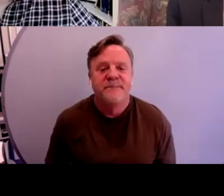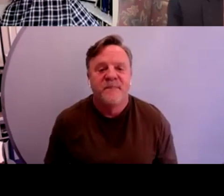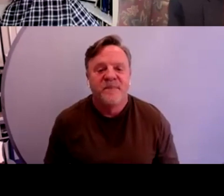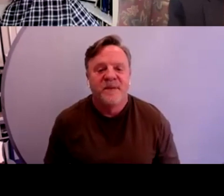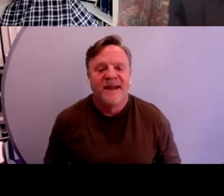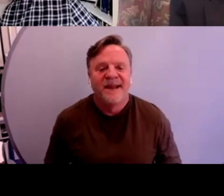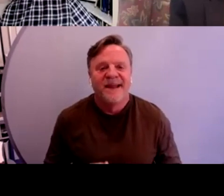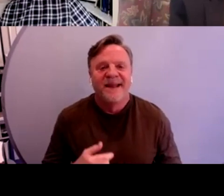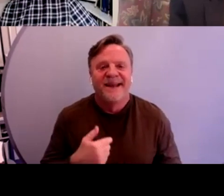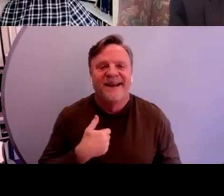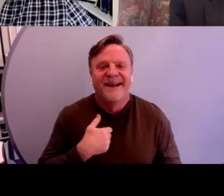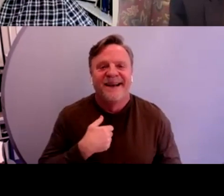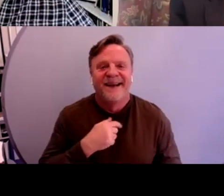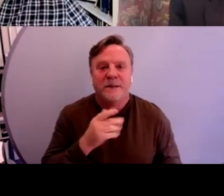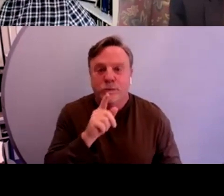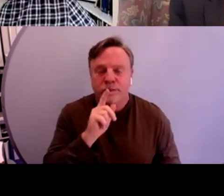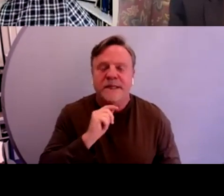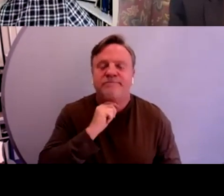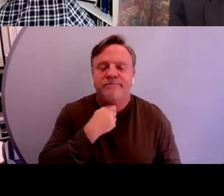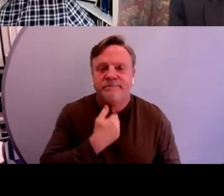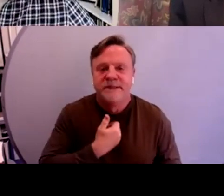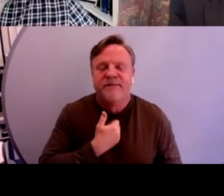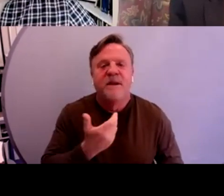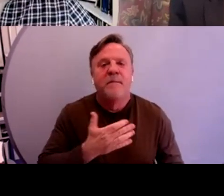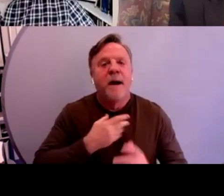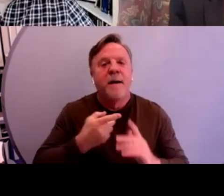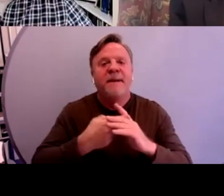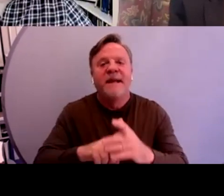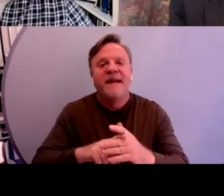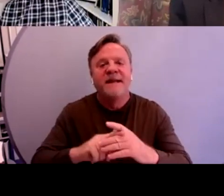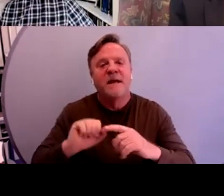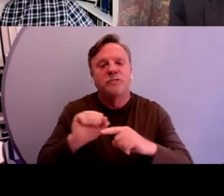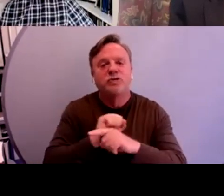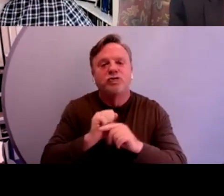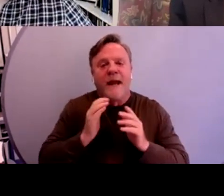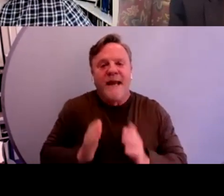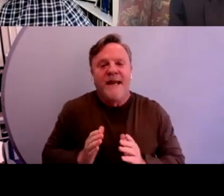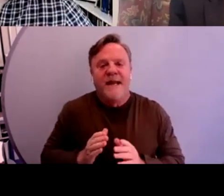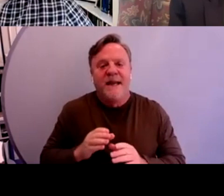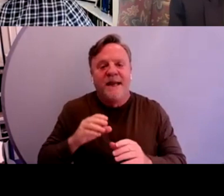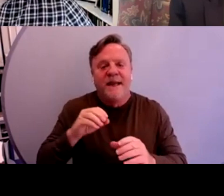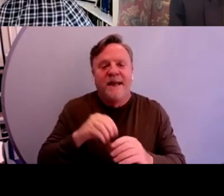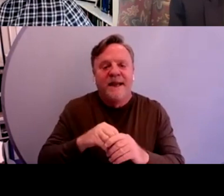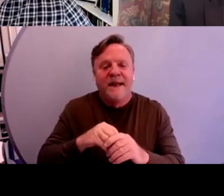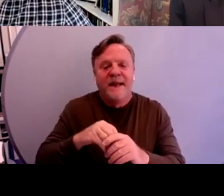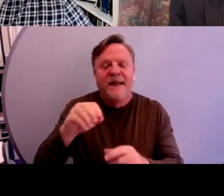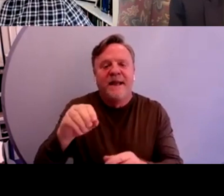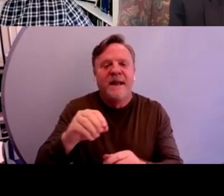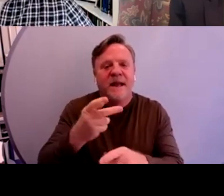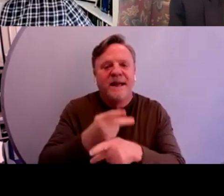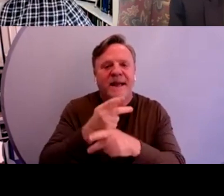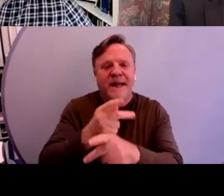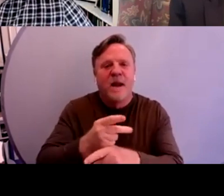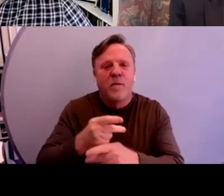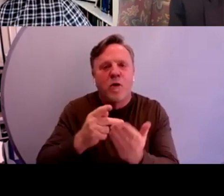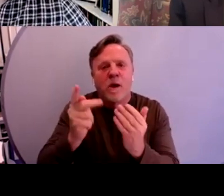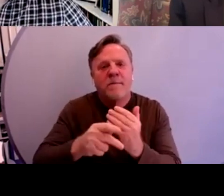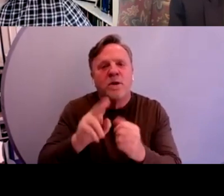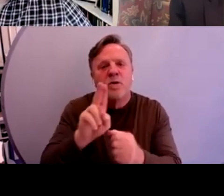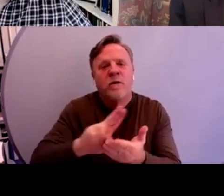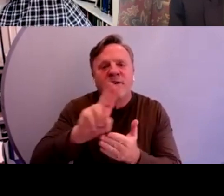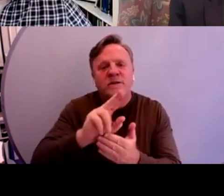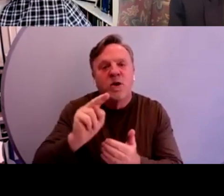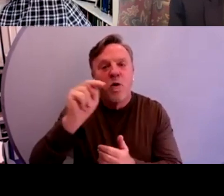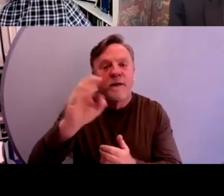Unmute myself. My beginning was as a trainee in a pastoral care program at the University of North Carolina's